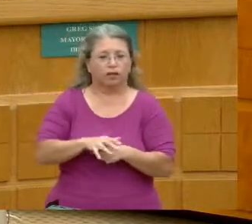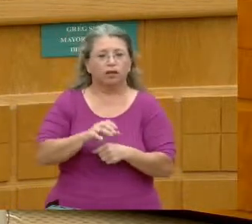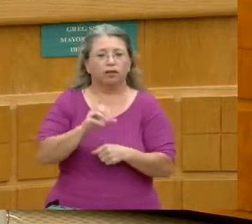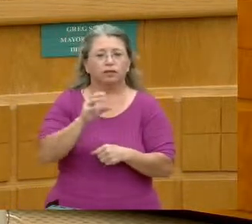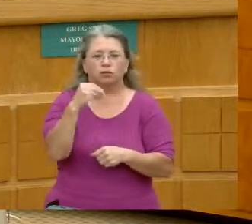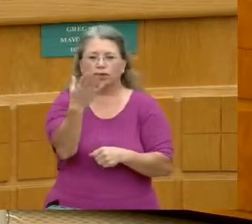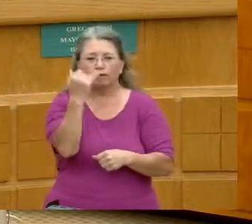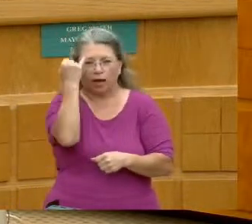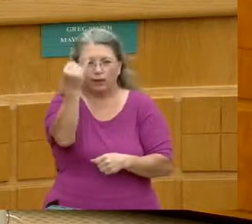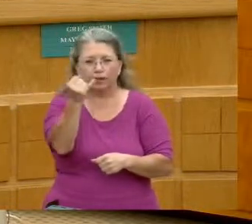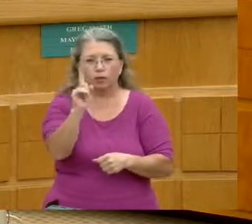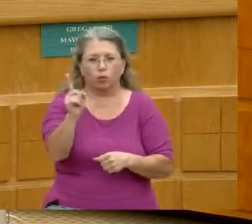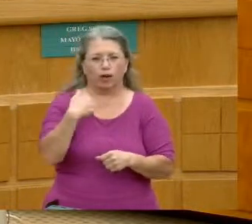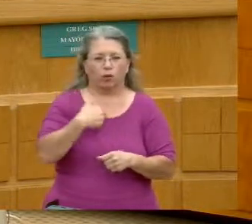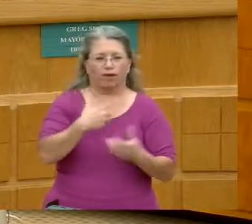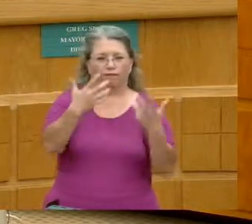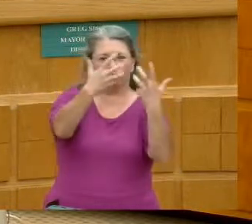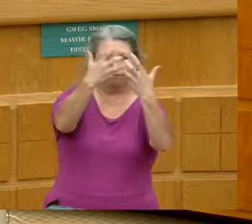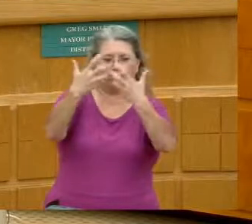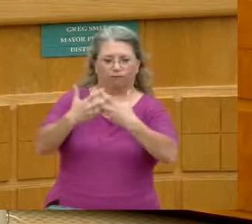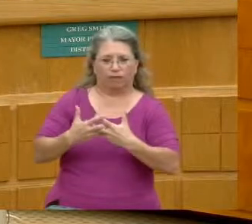trends in Texas.